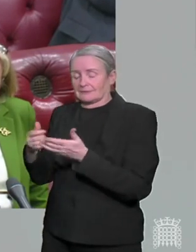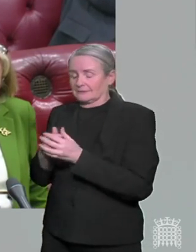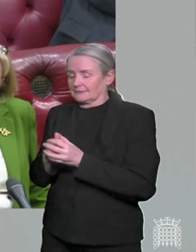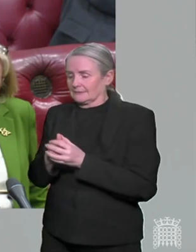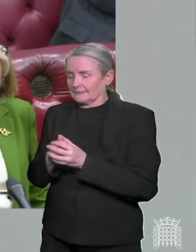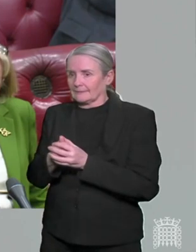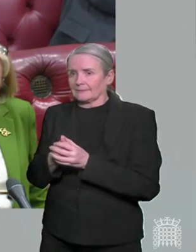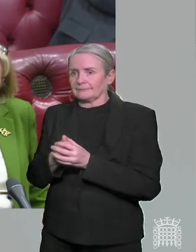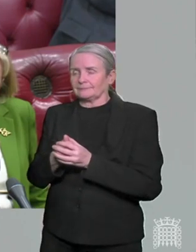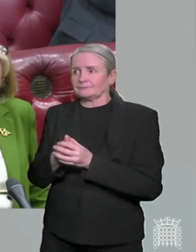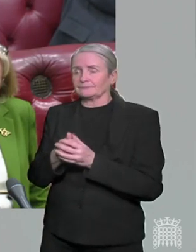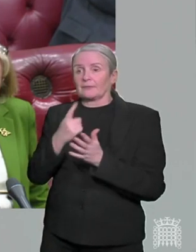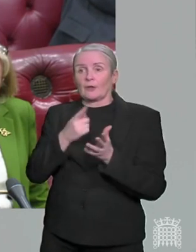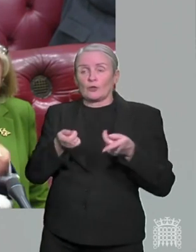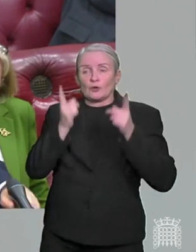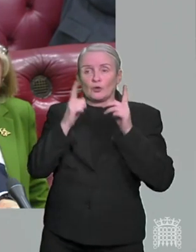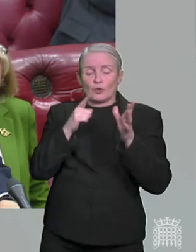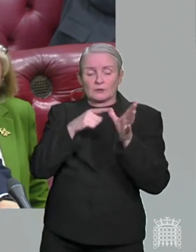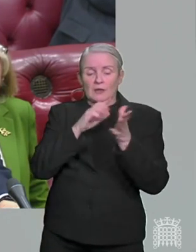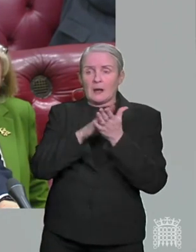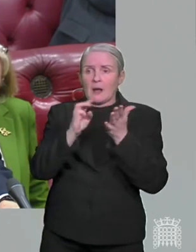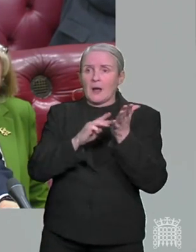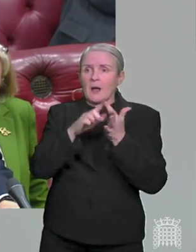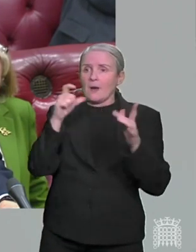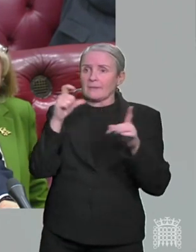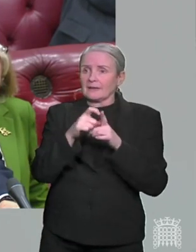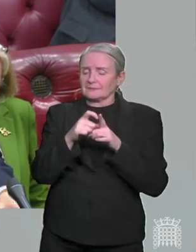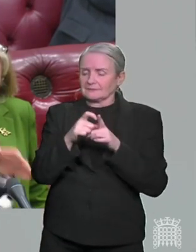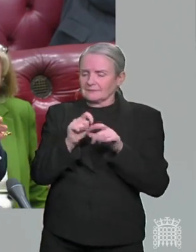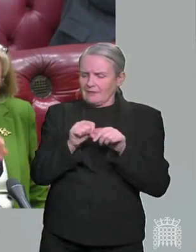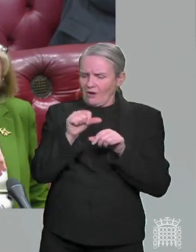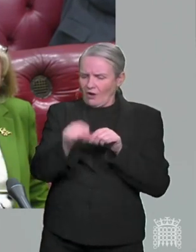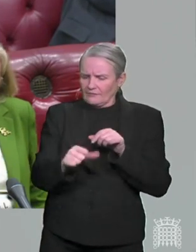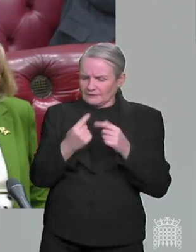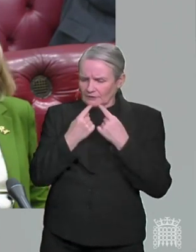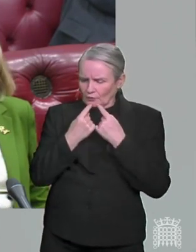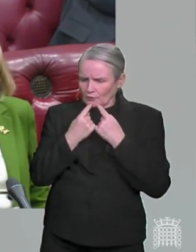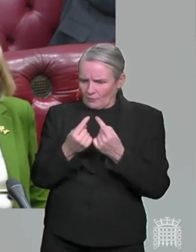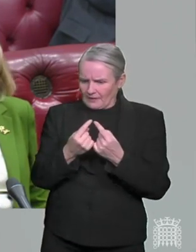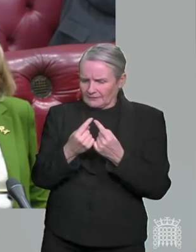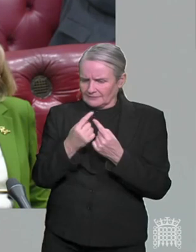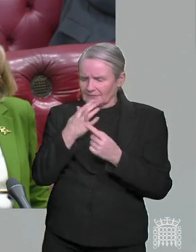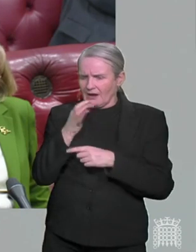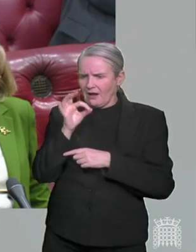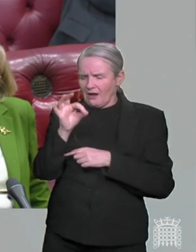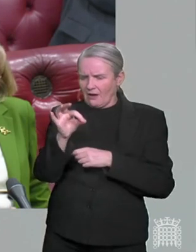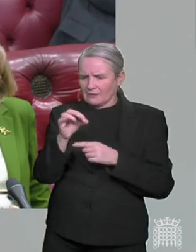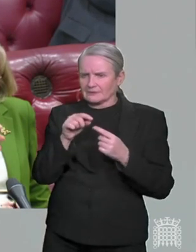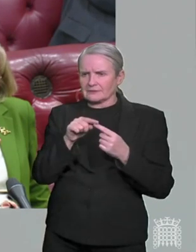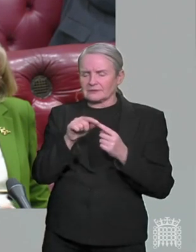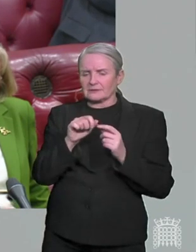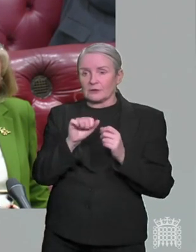Noble Lord, Lord Ahmed, the day after his comments, what were we doing to translate